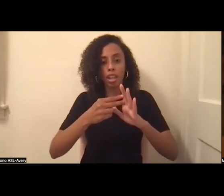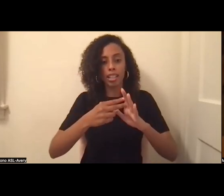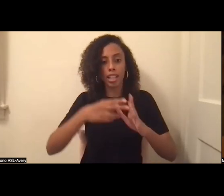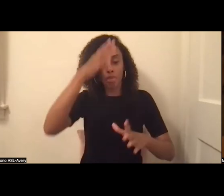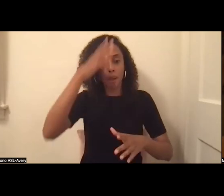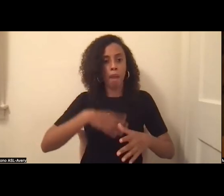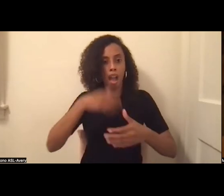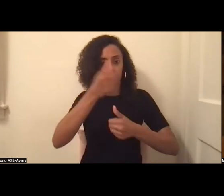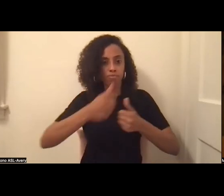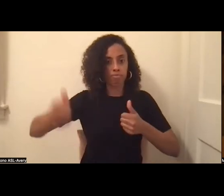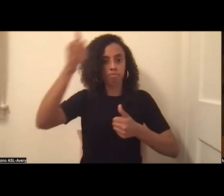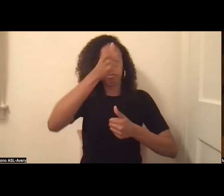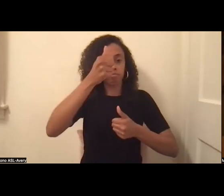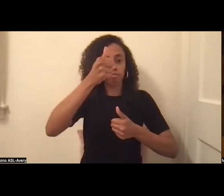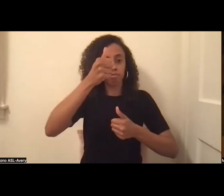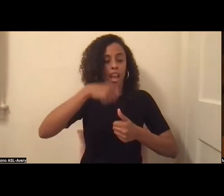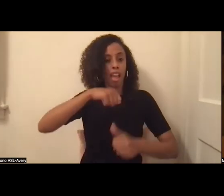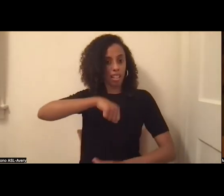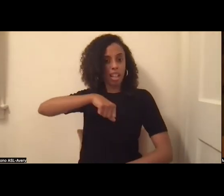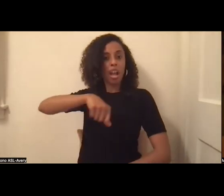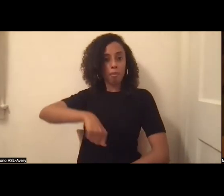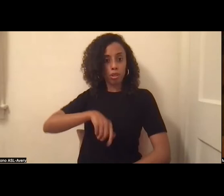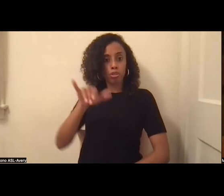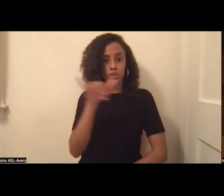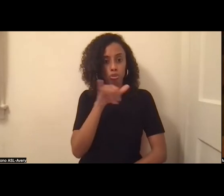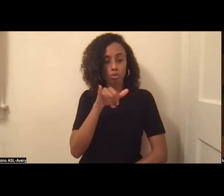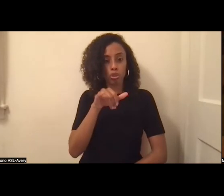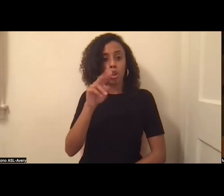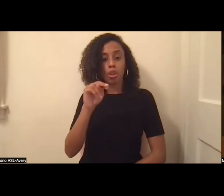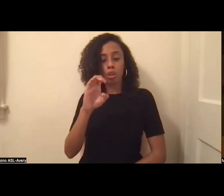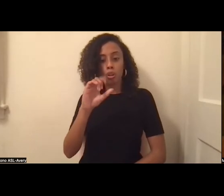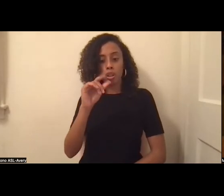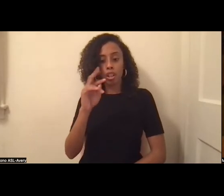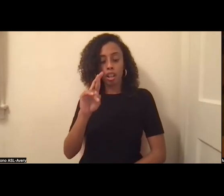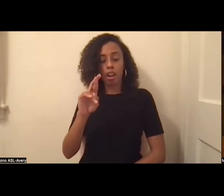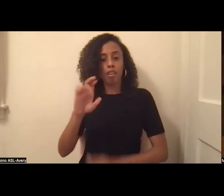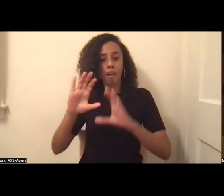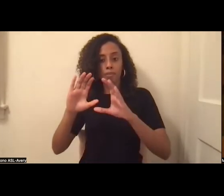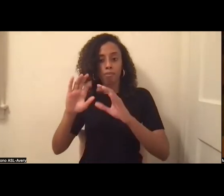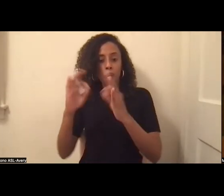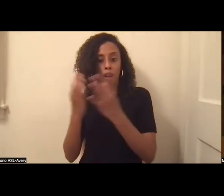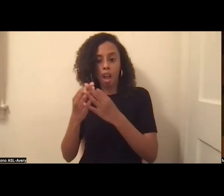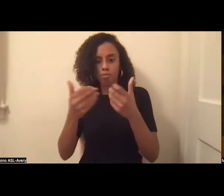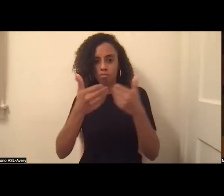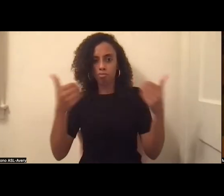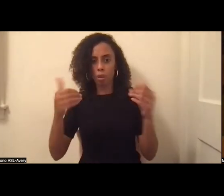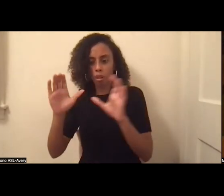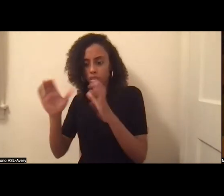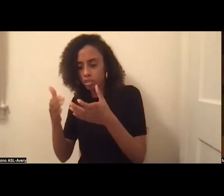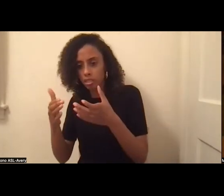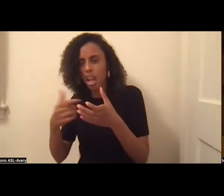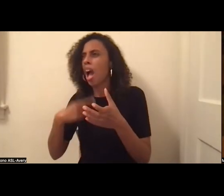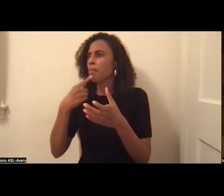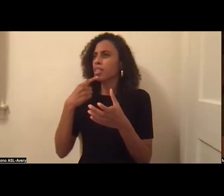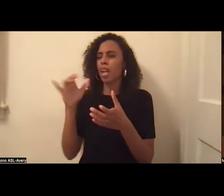right? The nuclear family really isolates us from each other. I would also say that the nuclear family is white